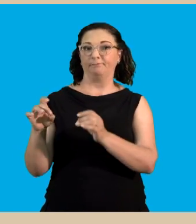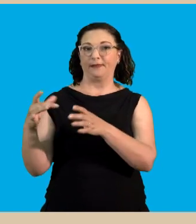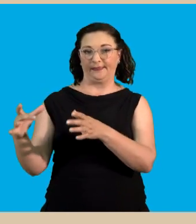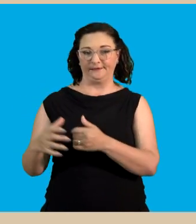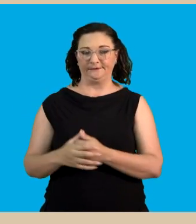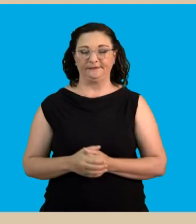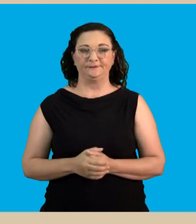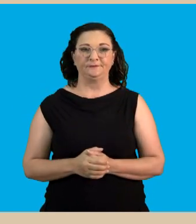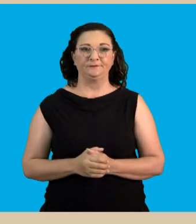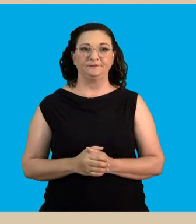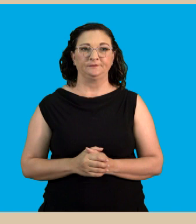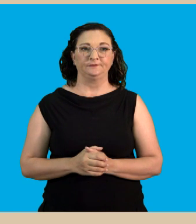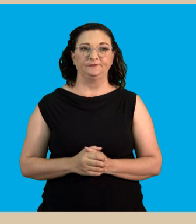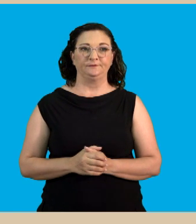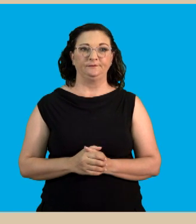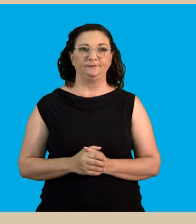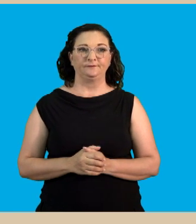planets.